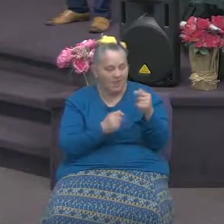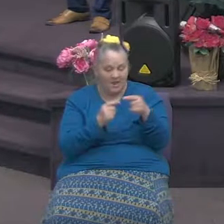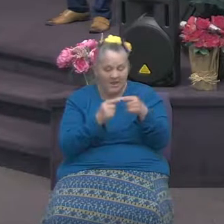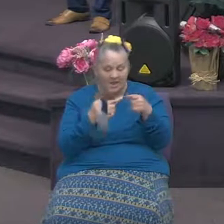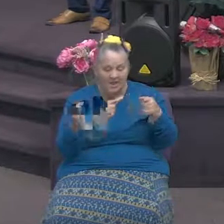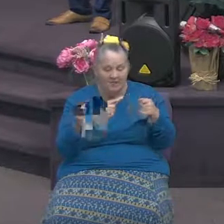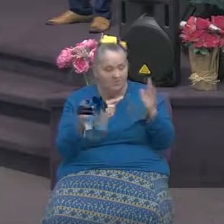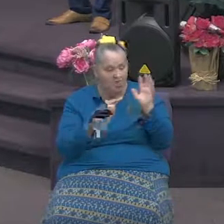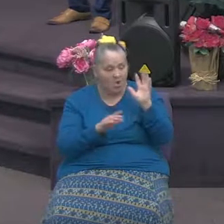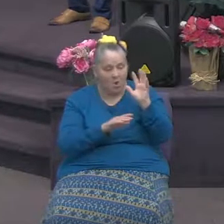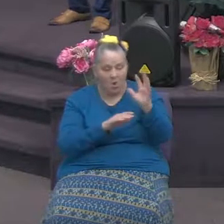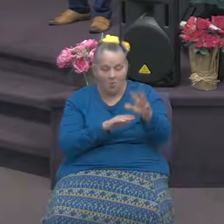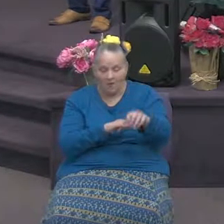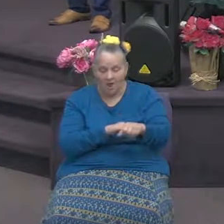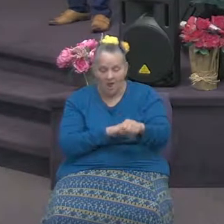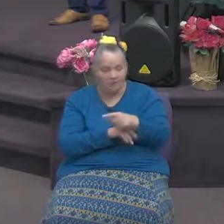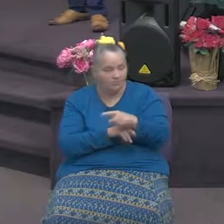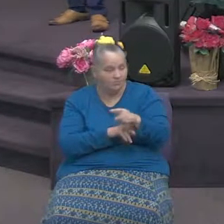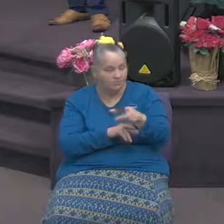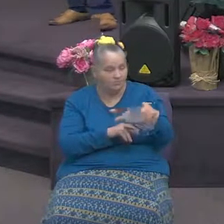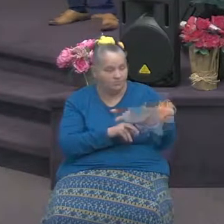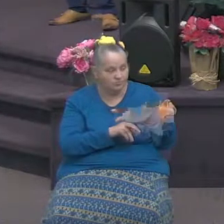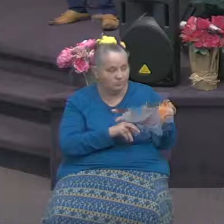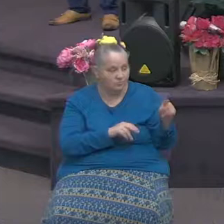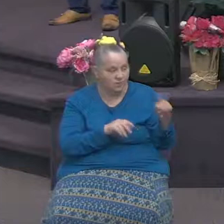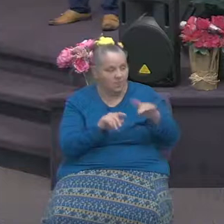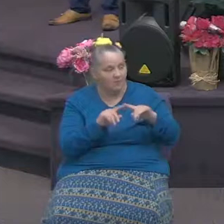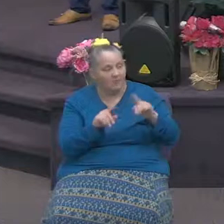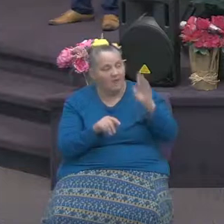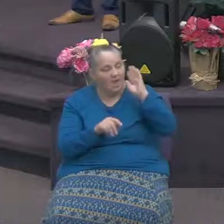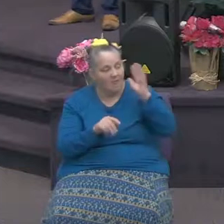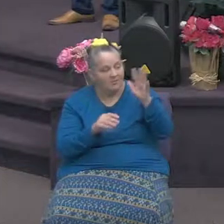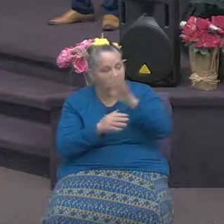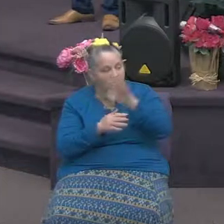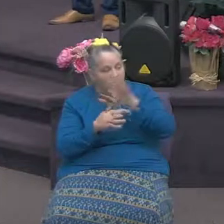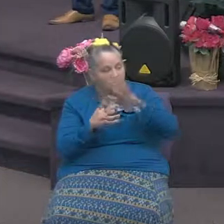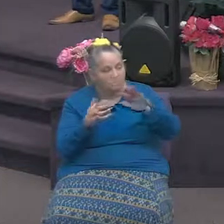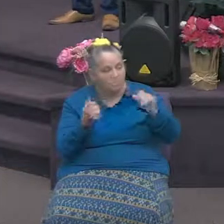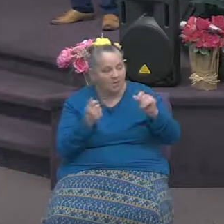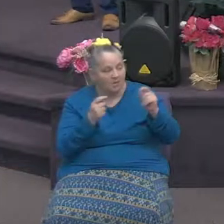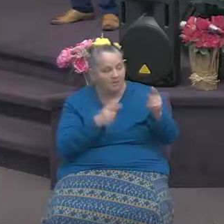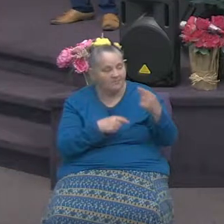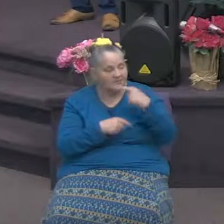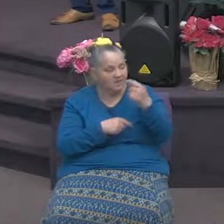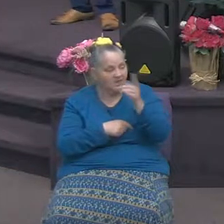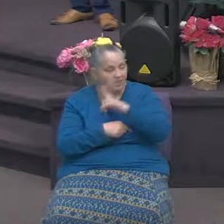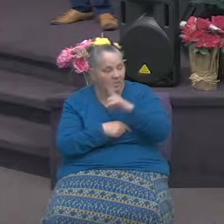will not overcome you, but I will destroy them, saith the Lord, if you